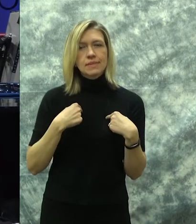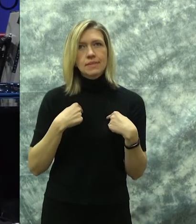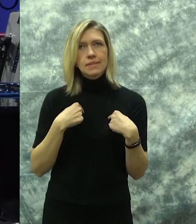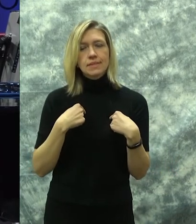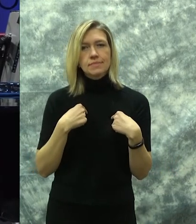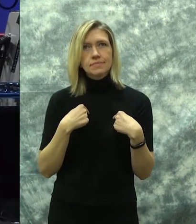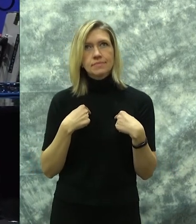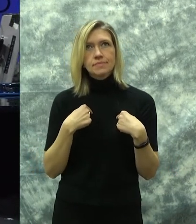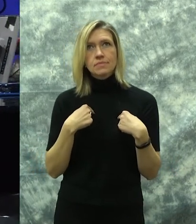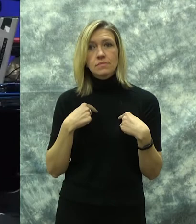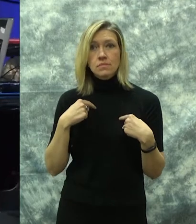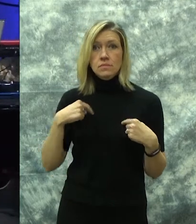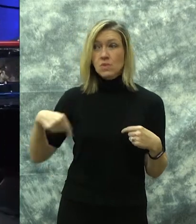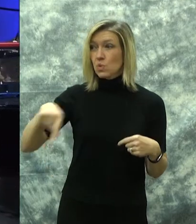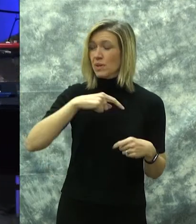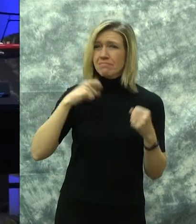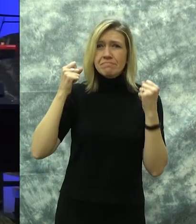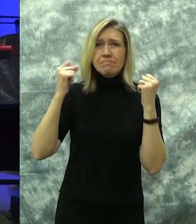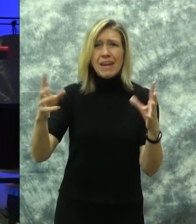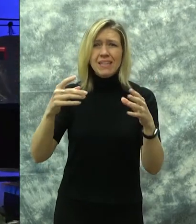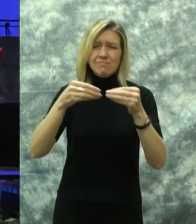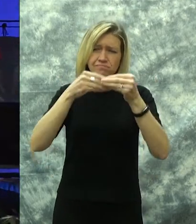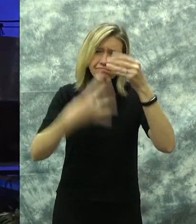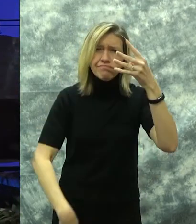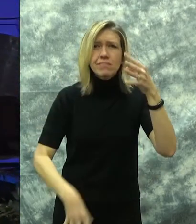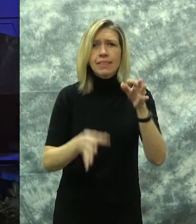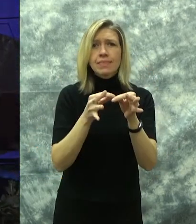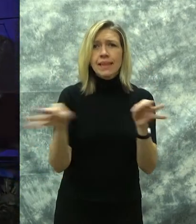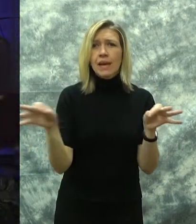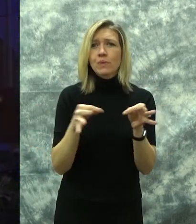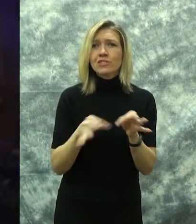We speak so many languages,